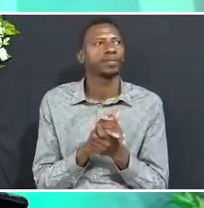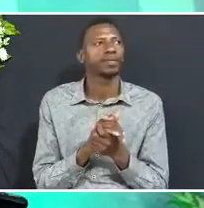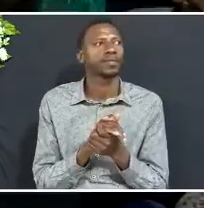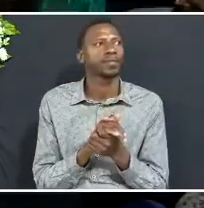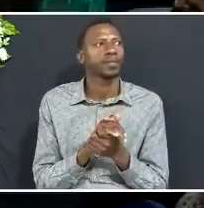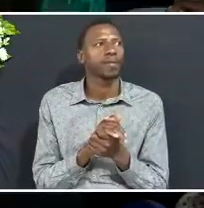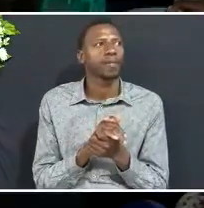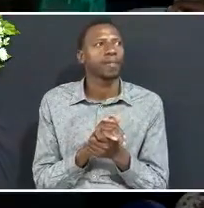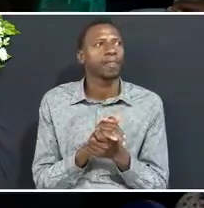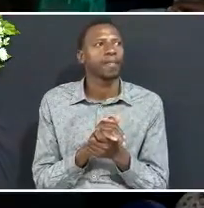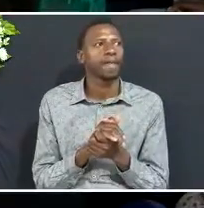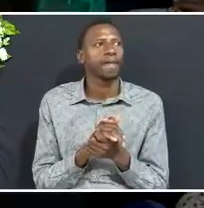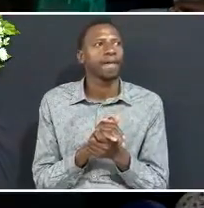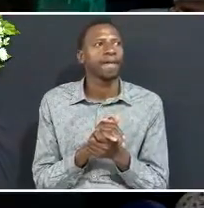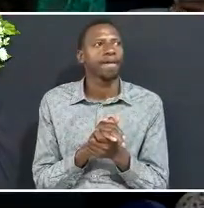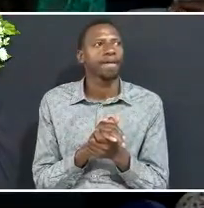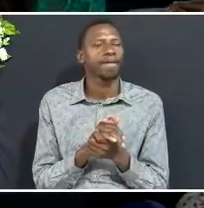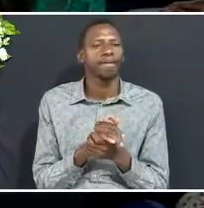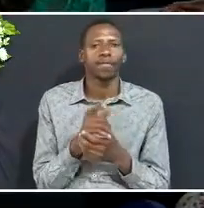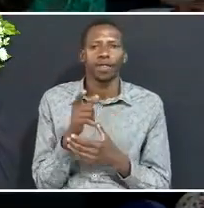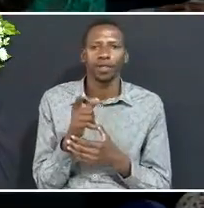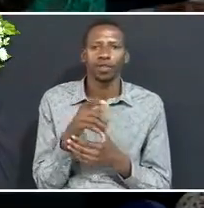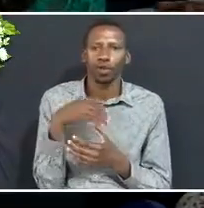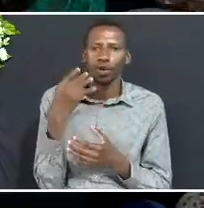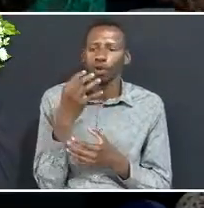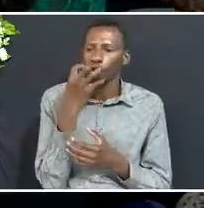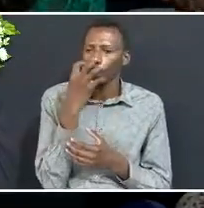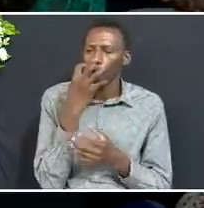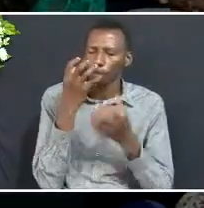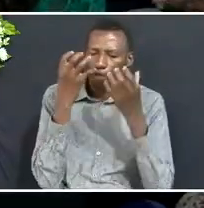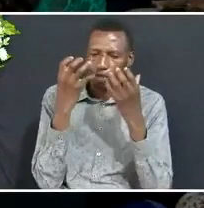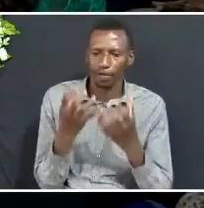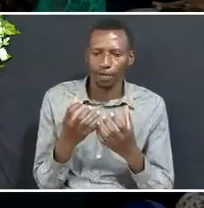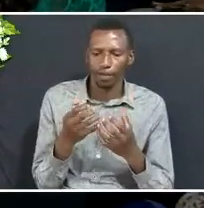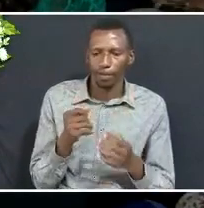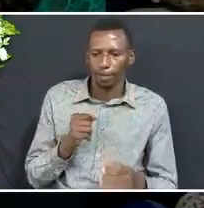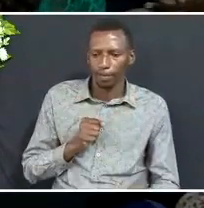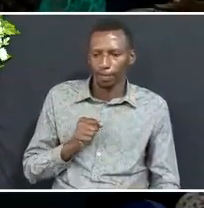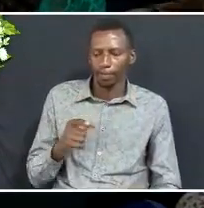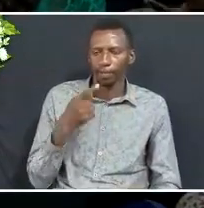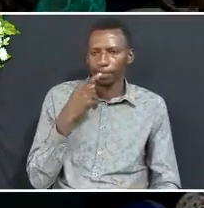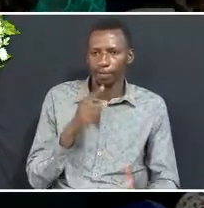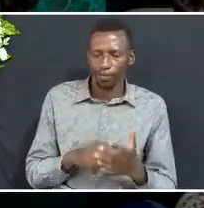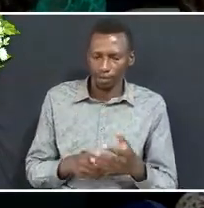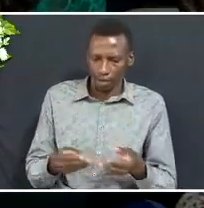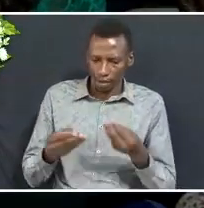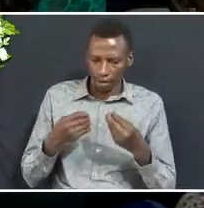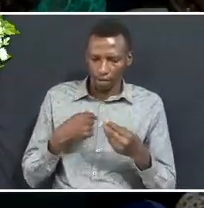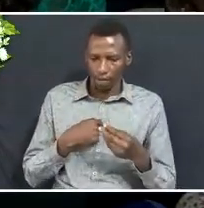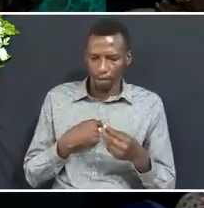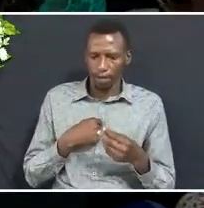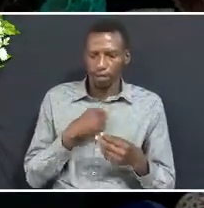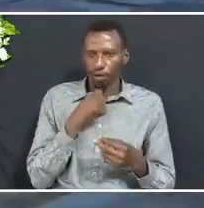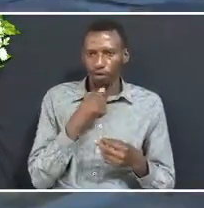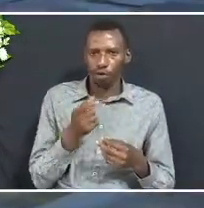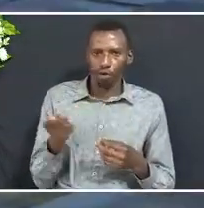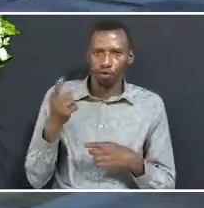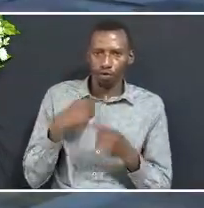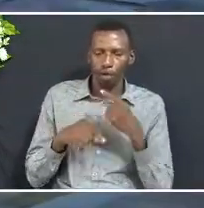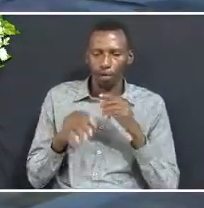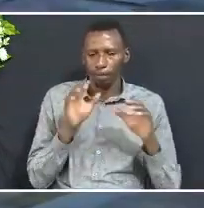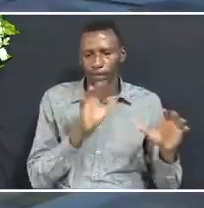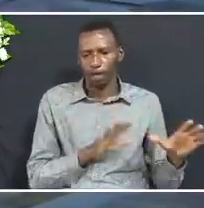top of us of the head, it's really hot. It burns hot. And so she said, "Give me, so that I may not come suffering this